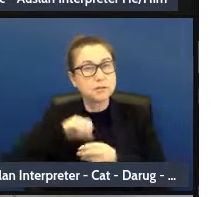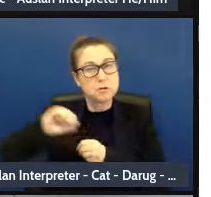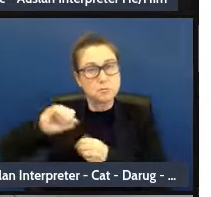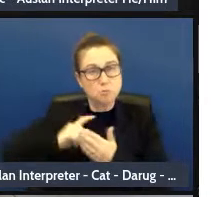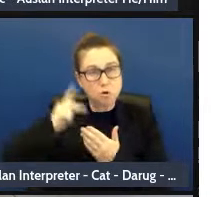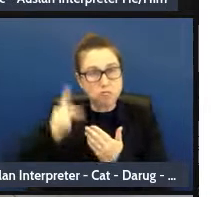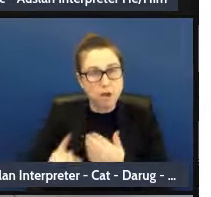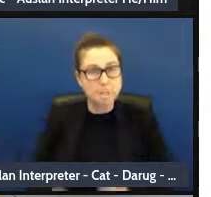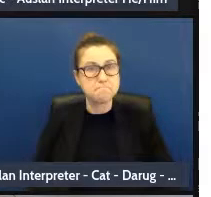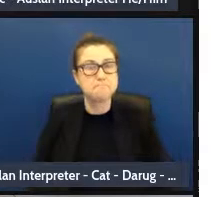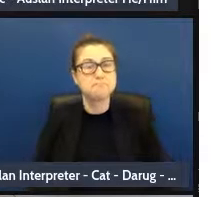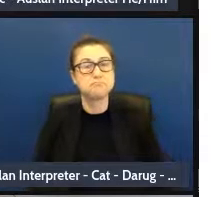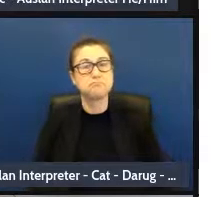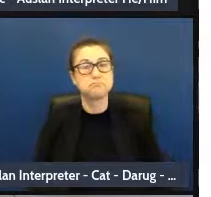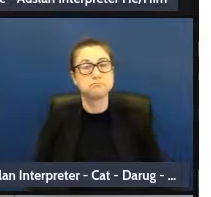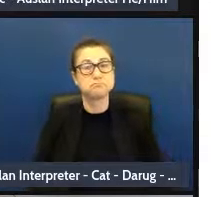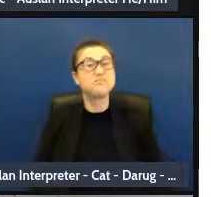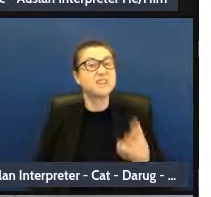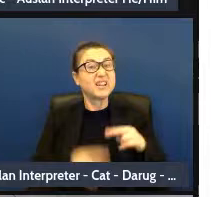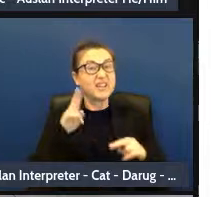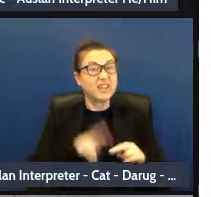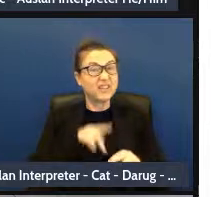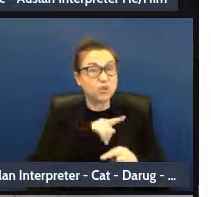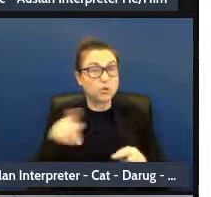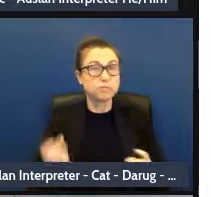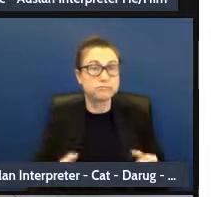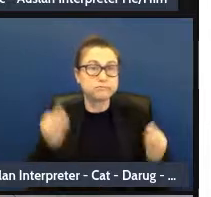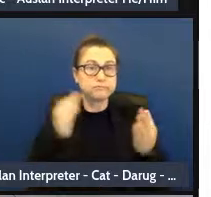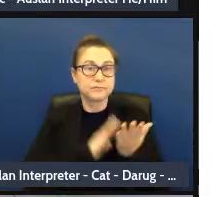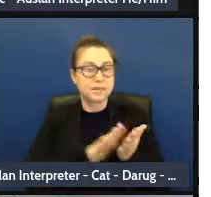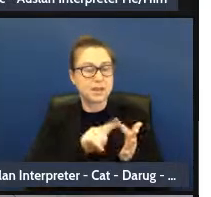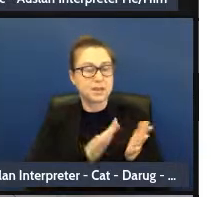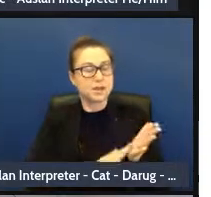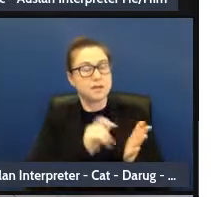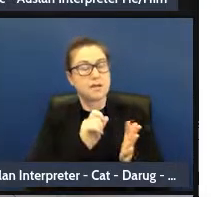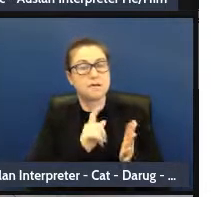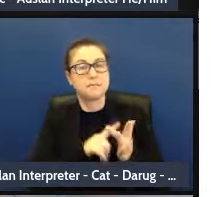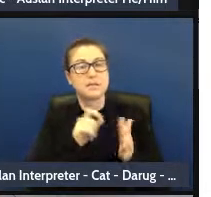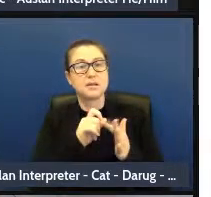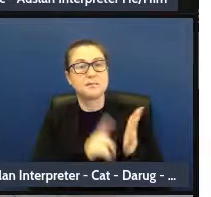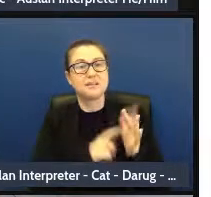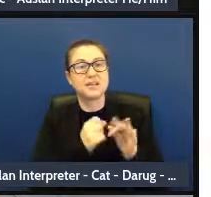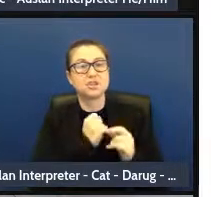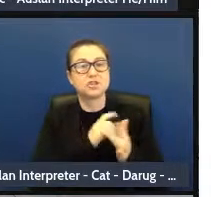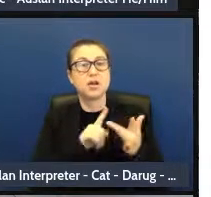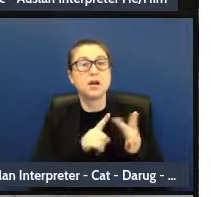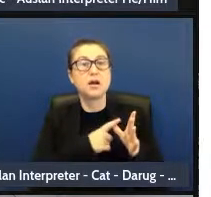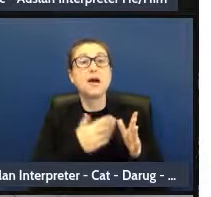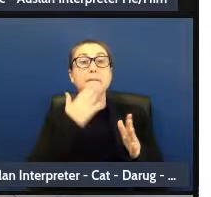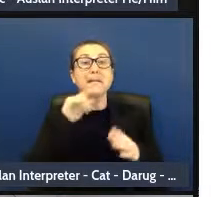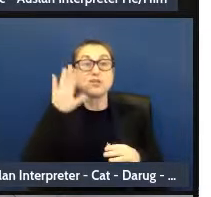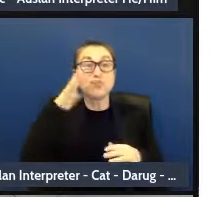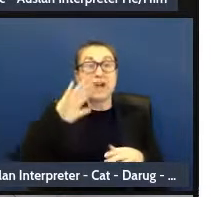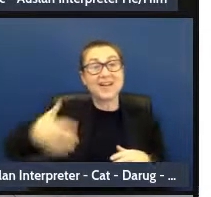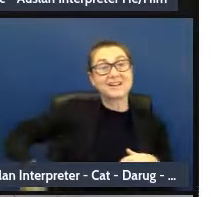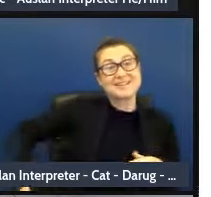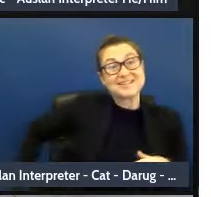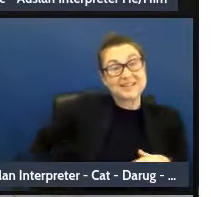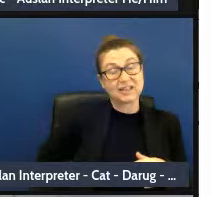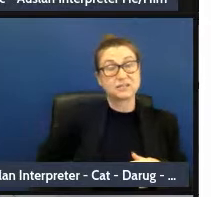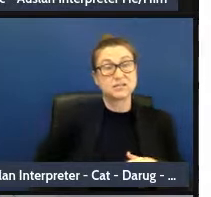Now, for those of you who are listening who don't have hemiplegia, I want you to take your right hand and sit on it so that you can't